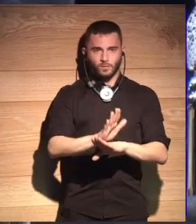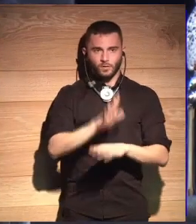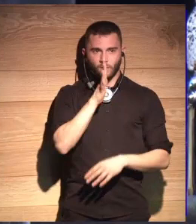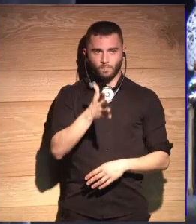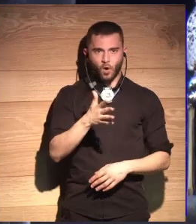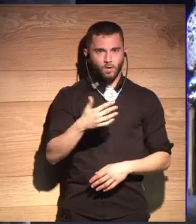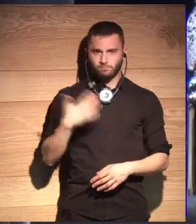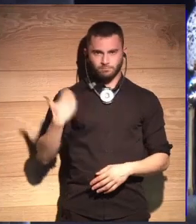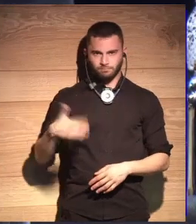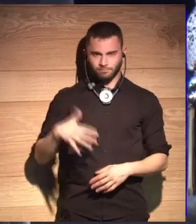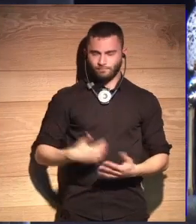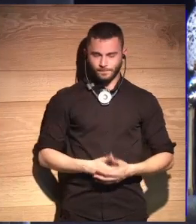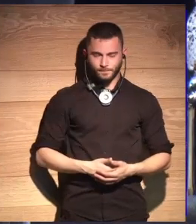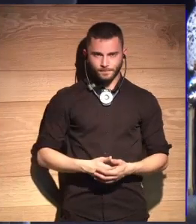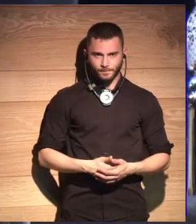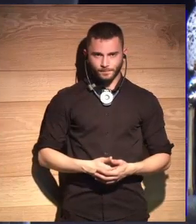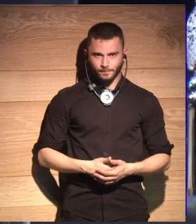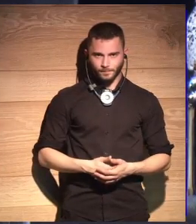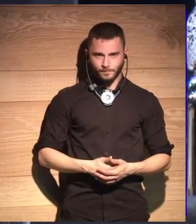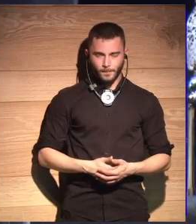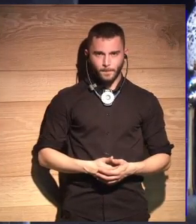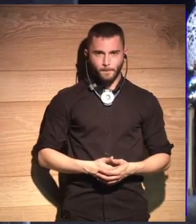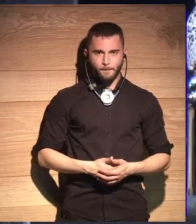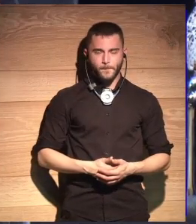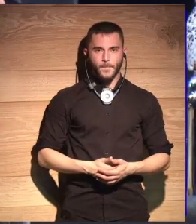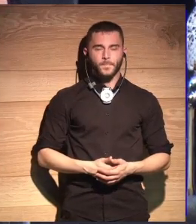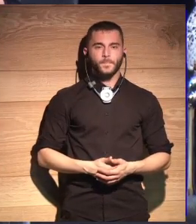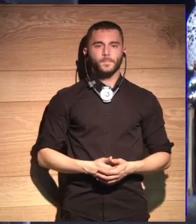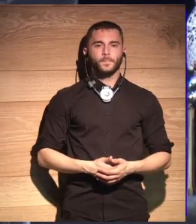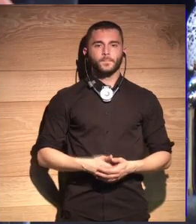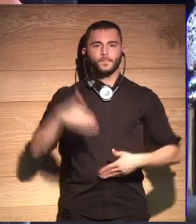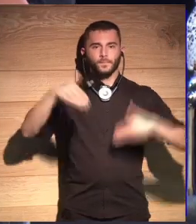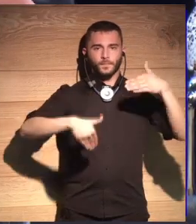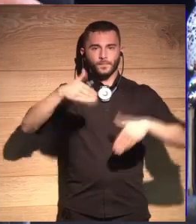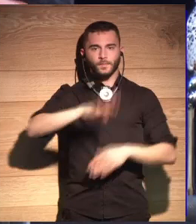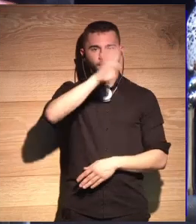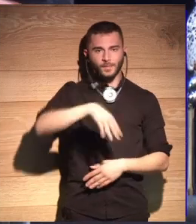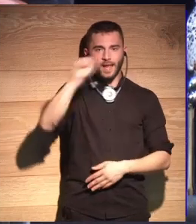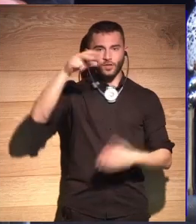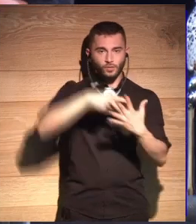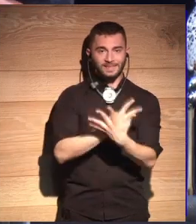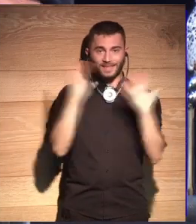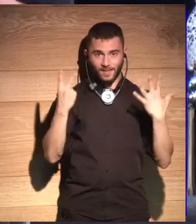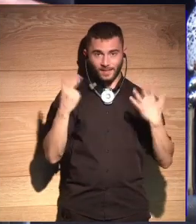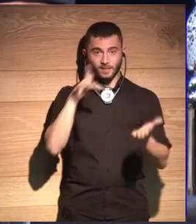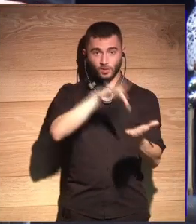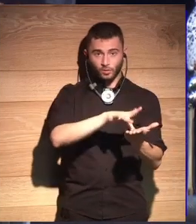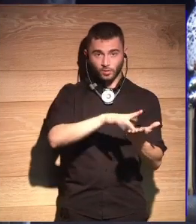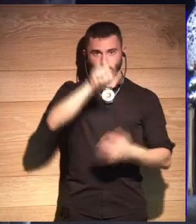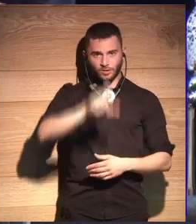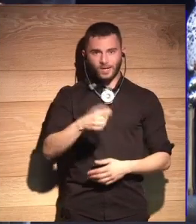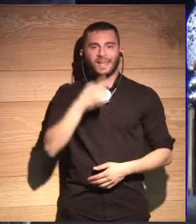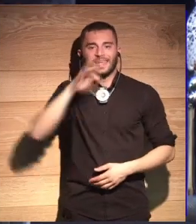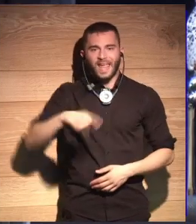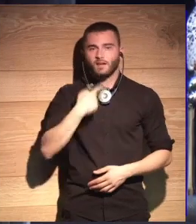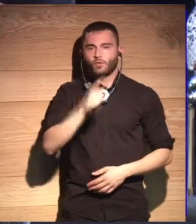things. And by way of example, because I think this is a significant example, what happened in the 2017